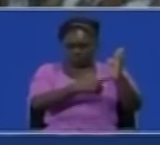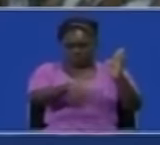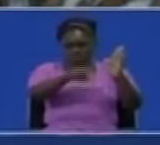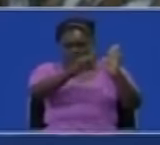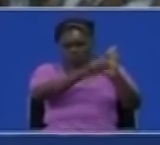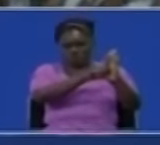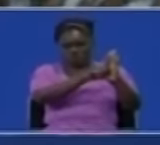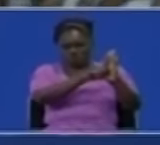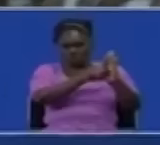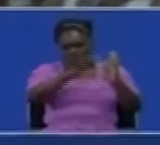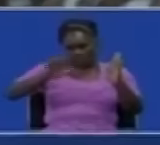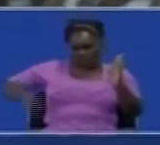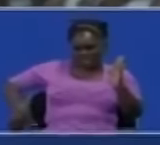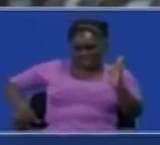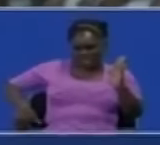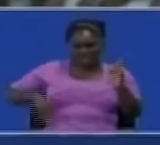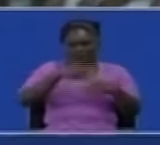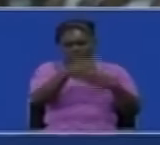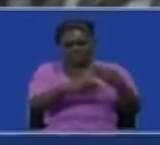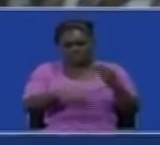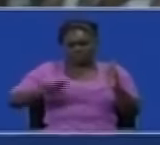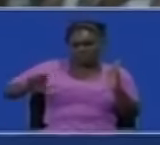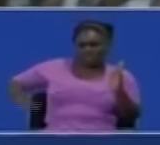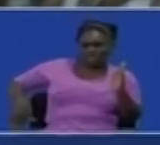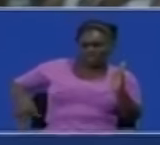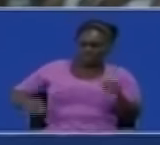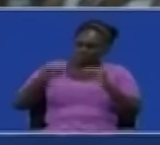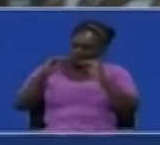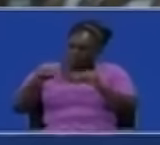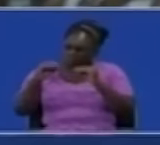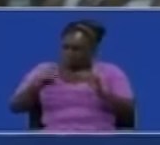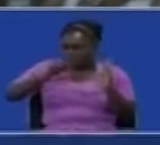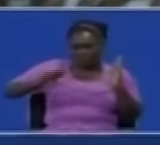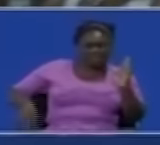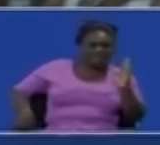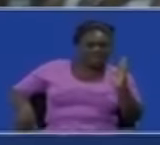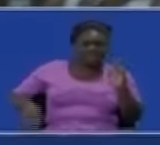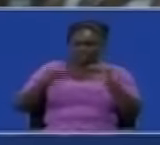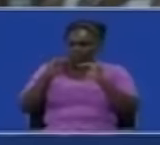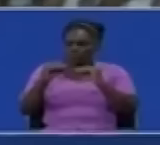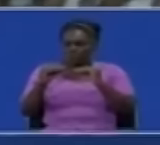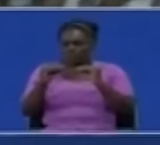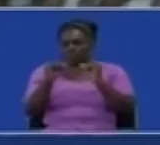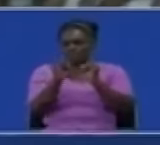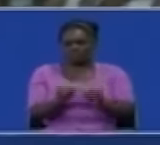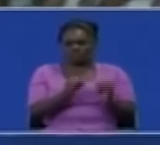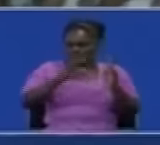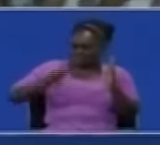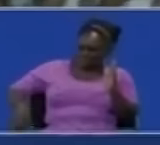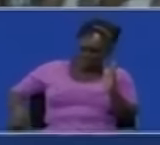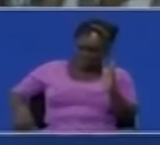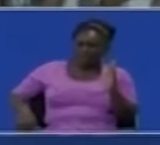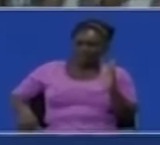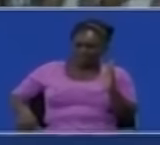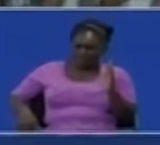legislations coming in late, procurement coming in late, training of the recruitment and training of personnel coming in late,